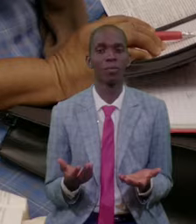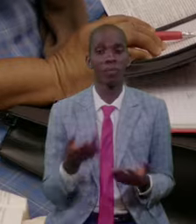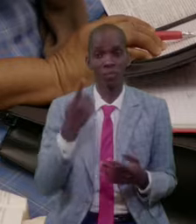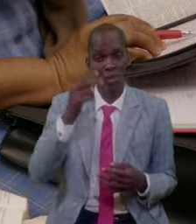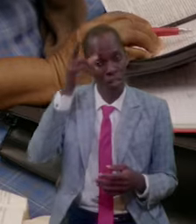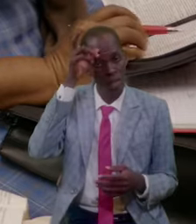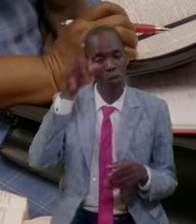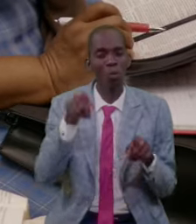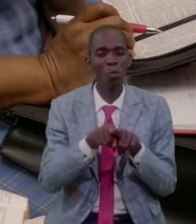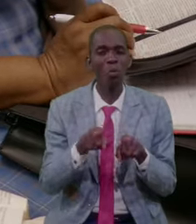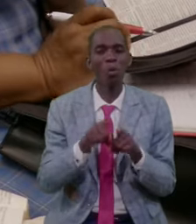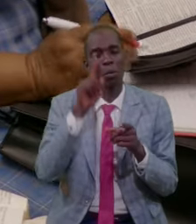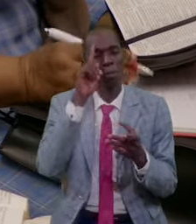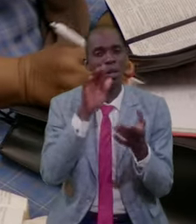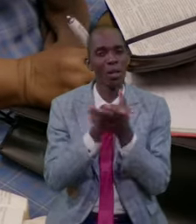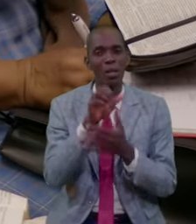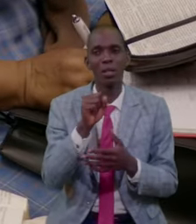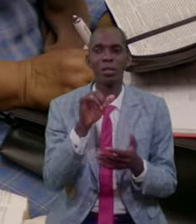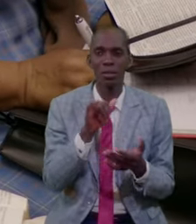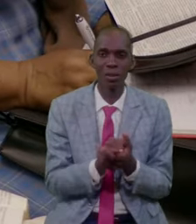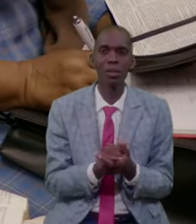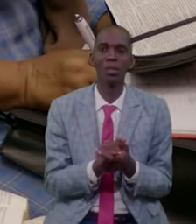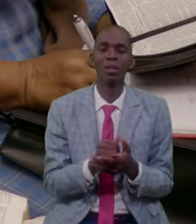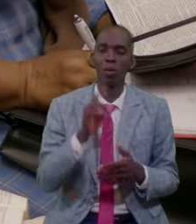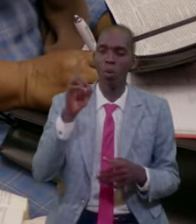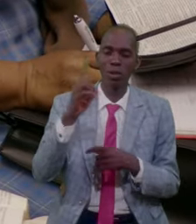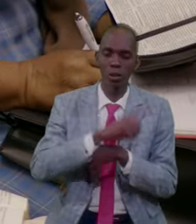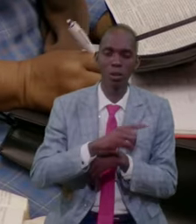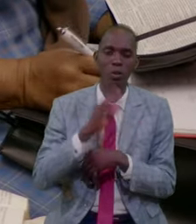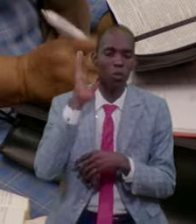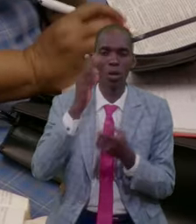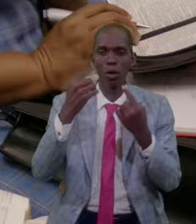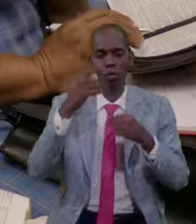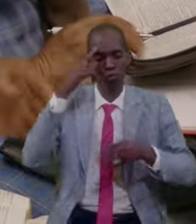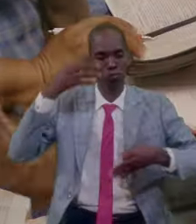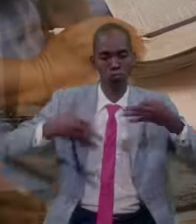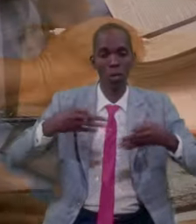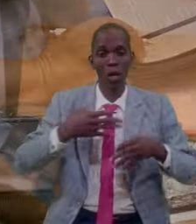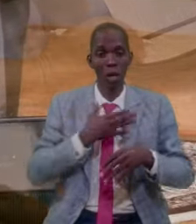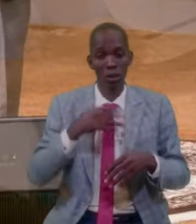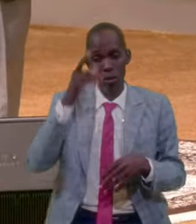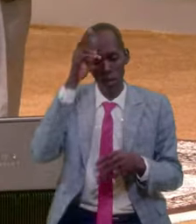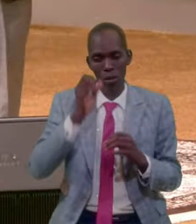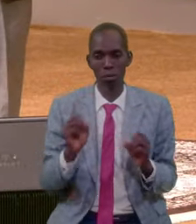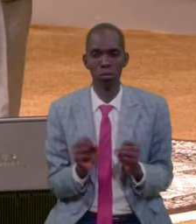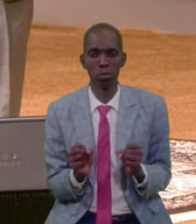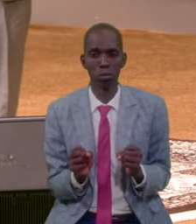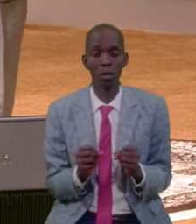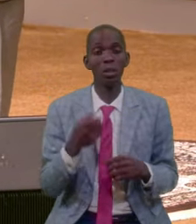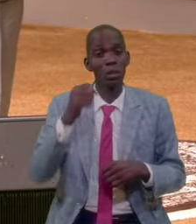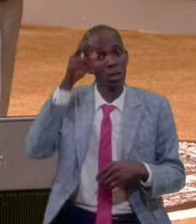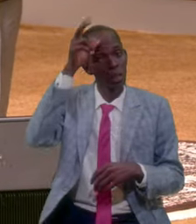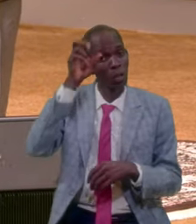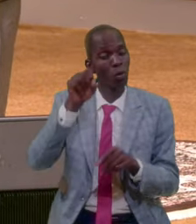devils also believe that the day of judgment is coming, and they tremble. The devils also believe